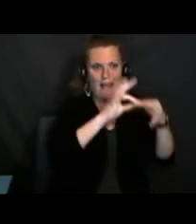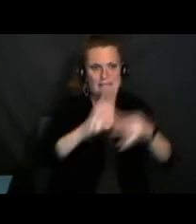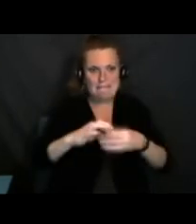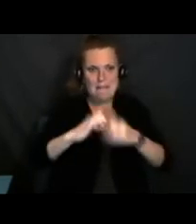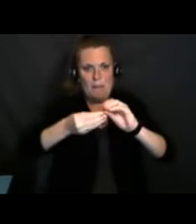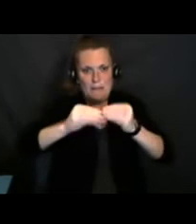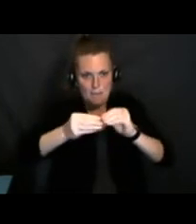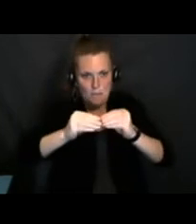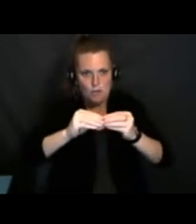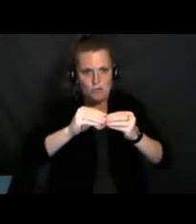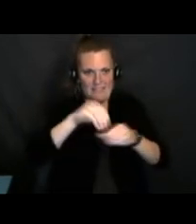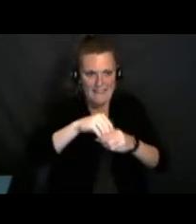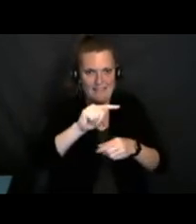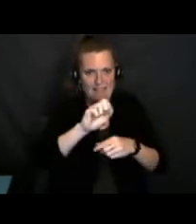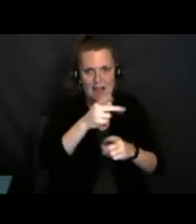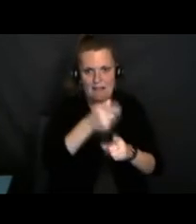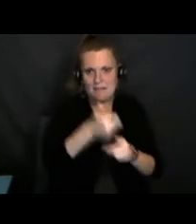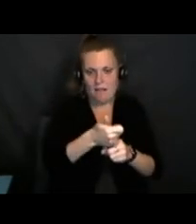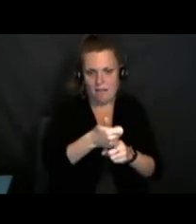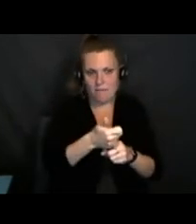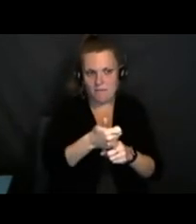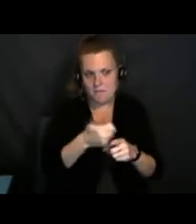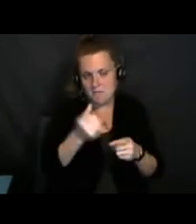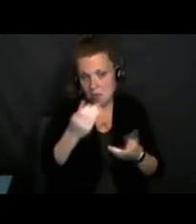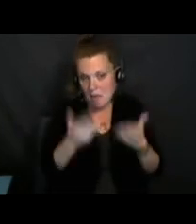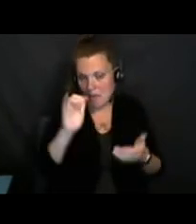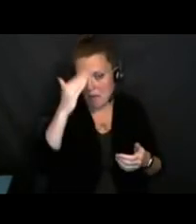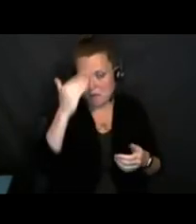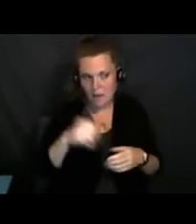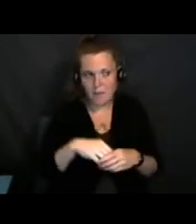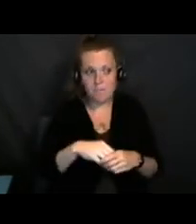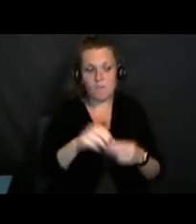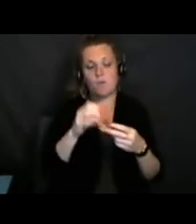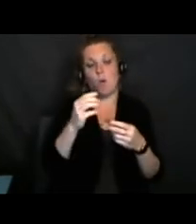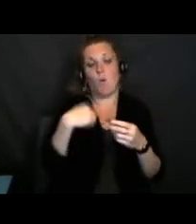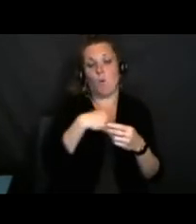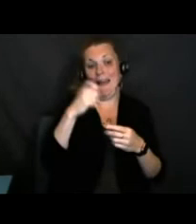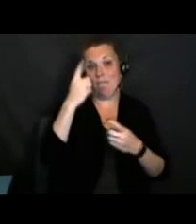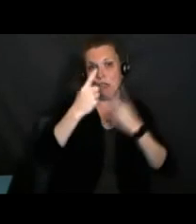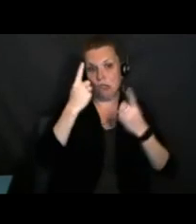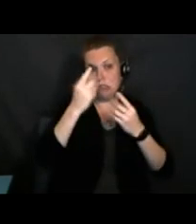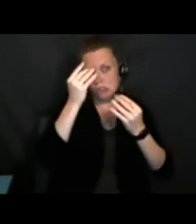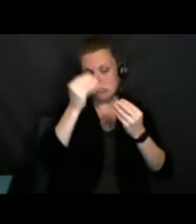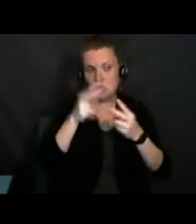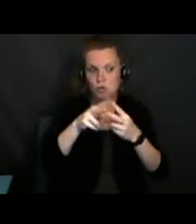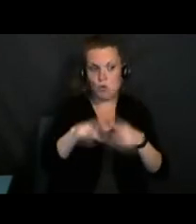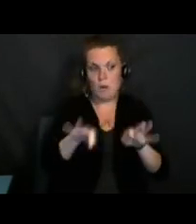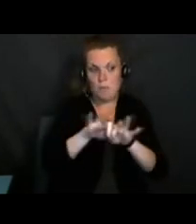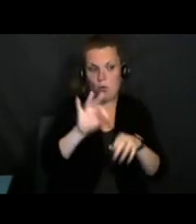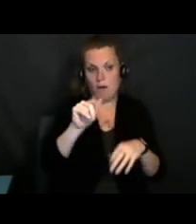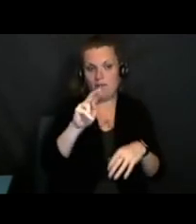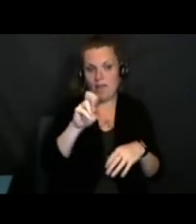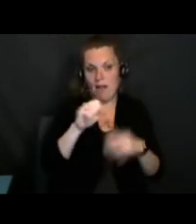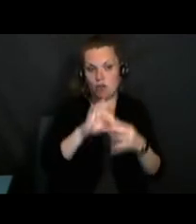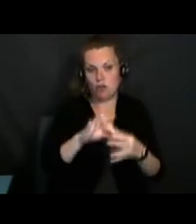itself. So two important factors must be considered regarding finger gnosis.